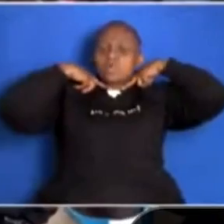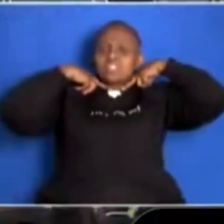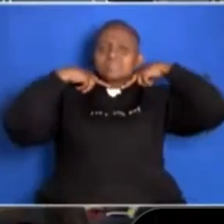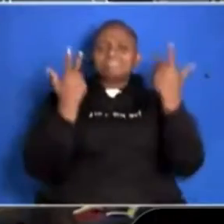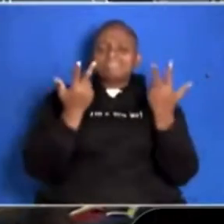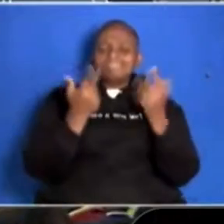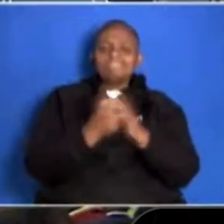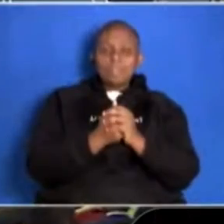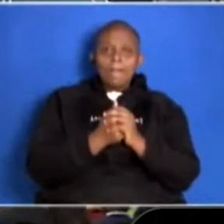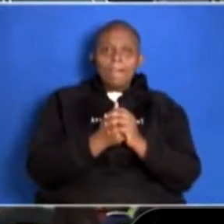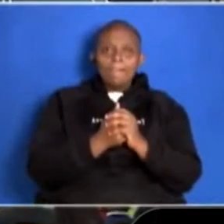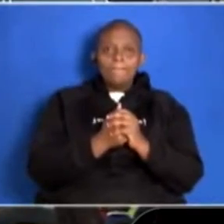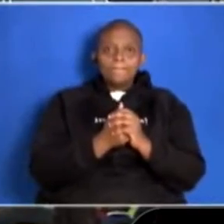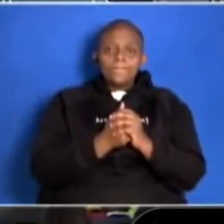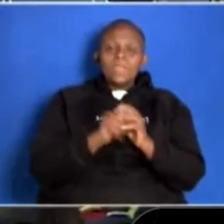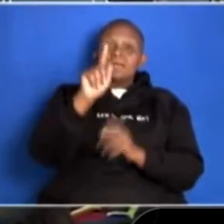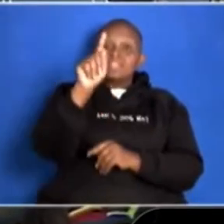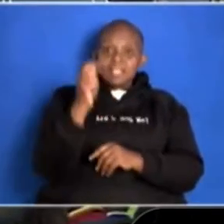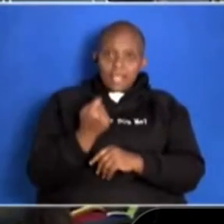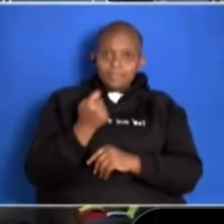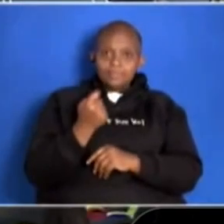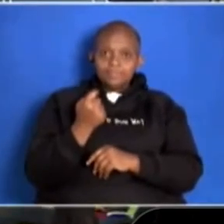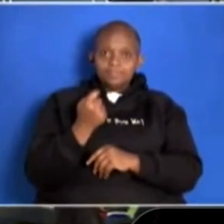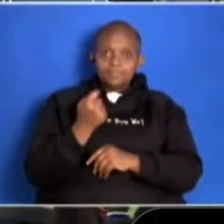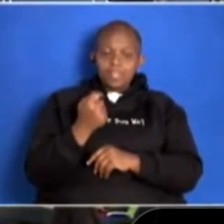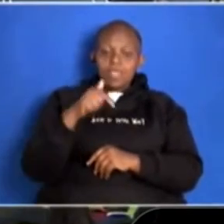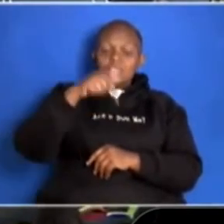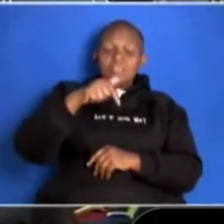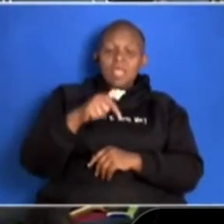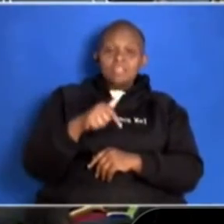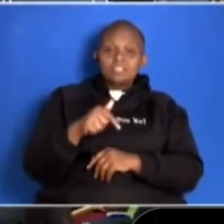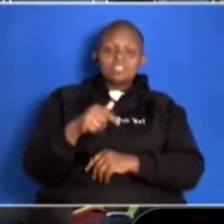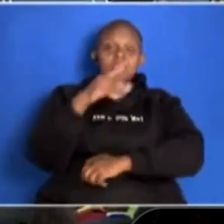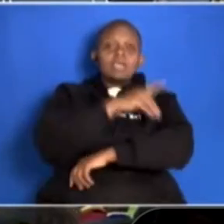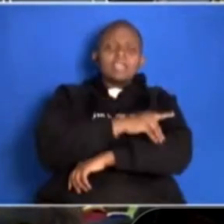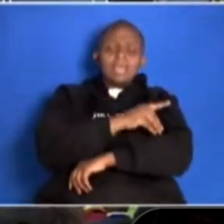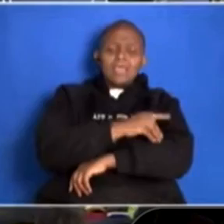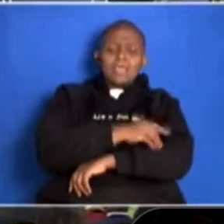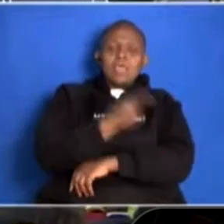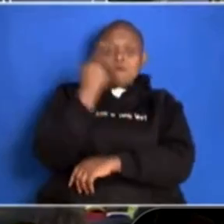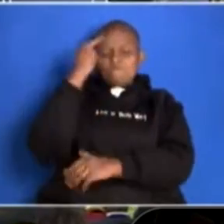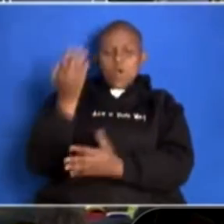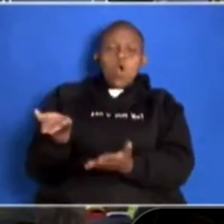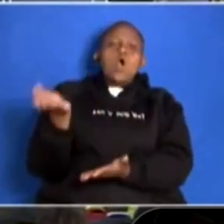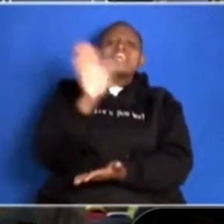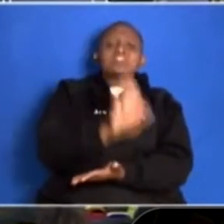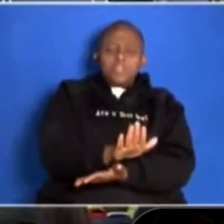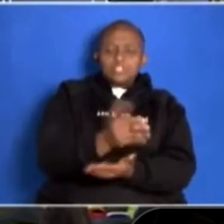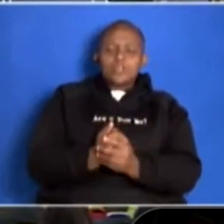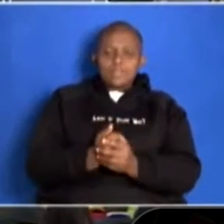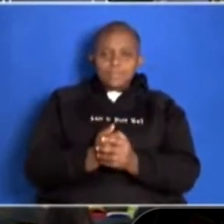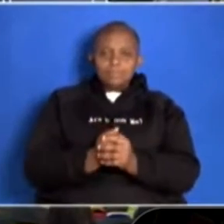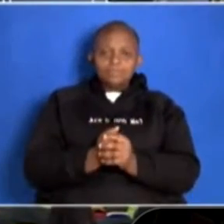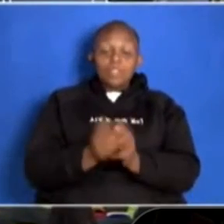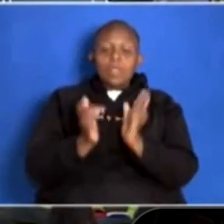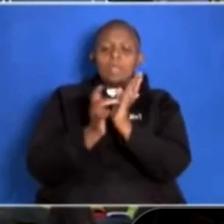nira. Kenya, Kenya, these are your days of restoration. Hizo siku zenu za regesho Kenya.